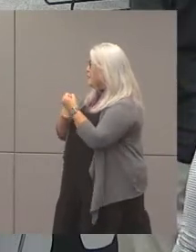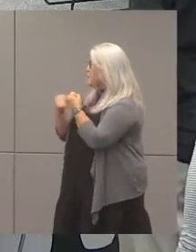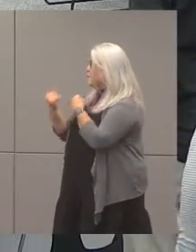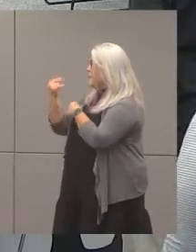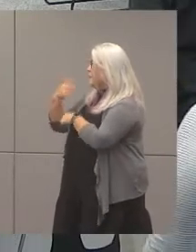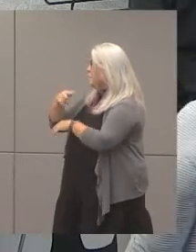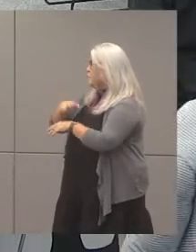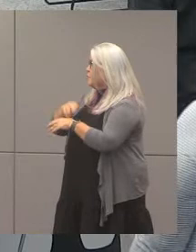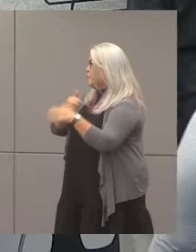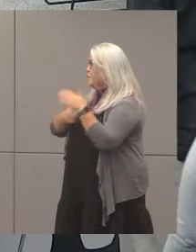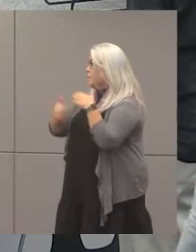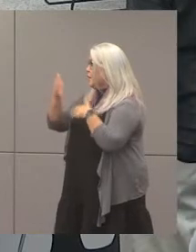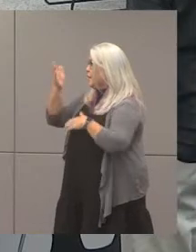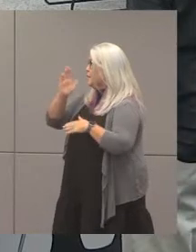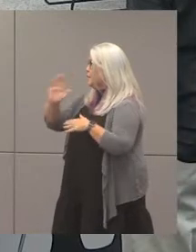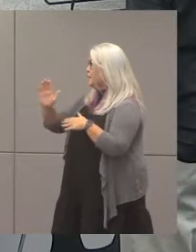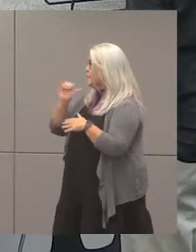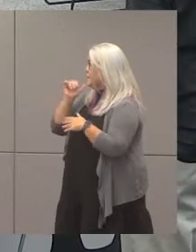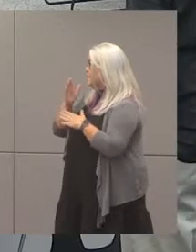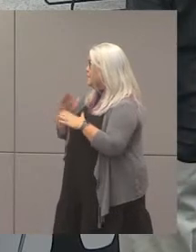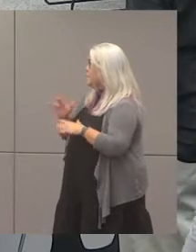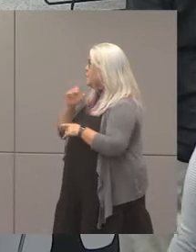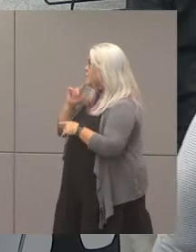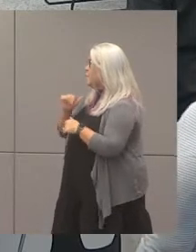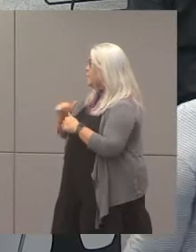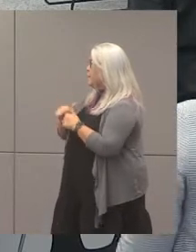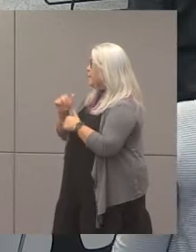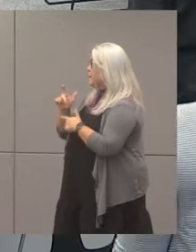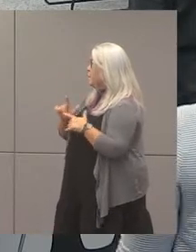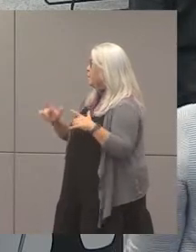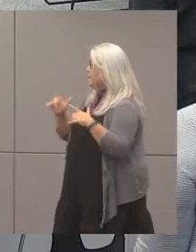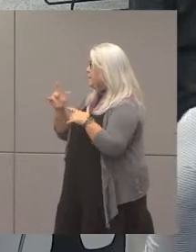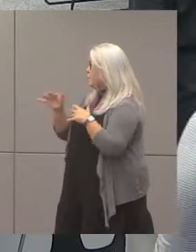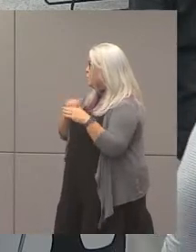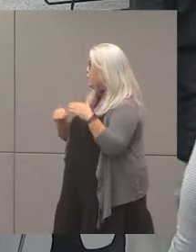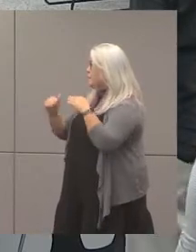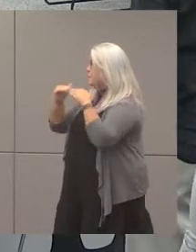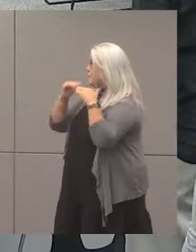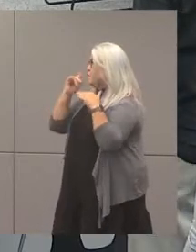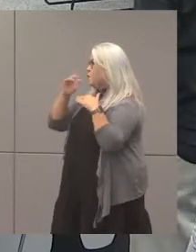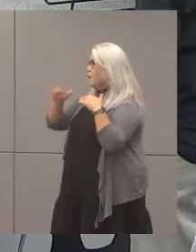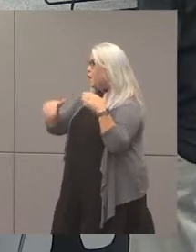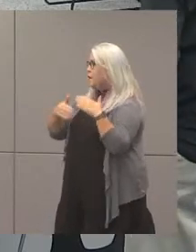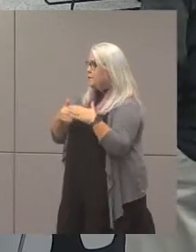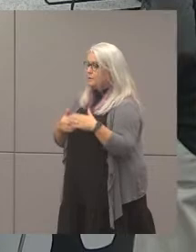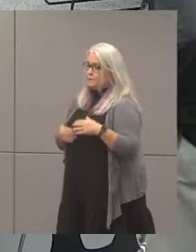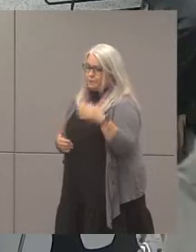one nation, under God, indivisible, with liberty and justice for all.